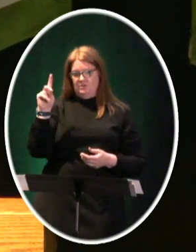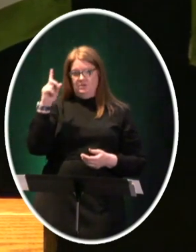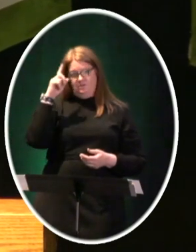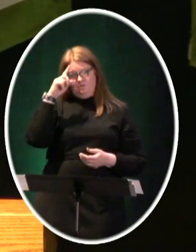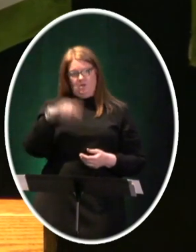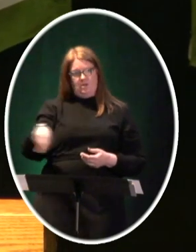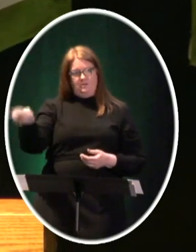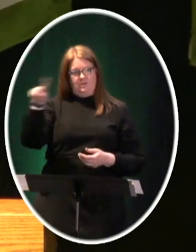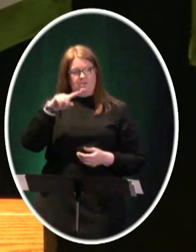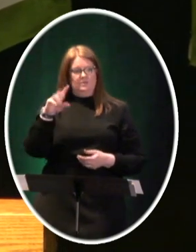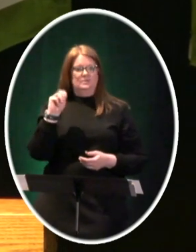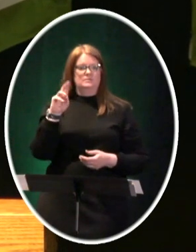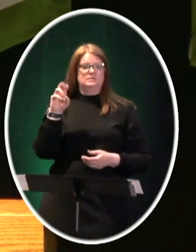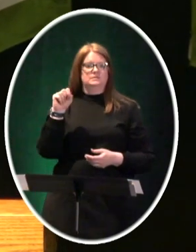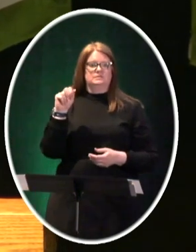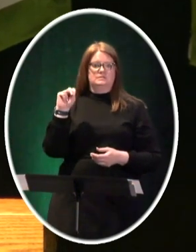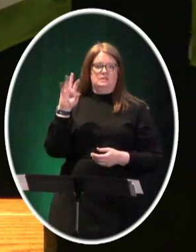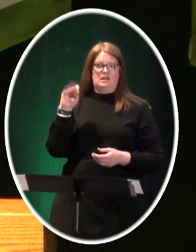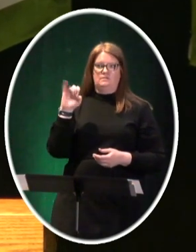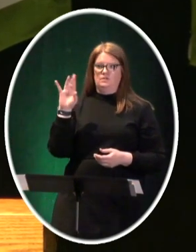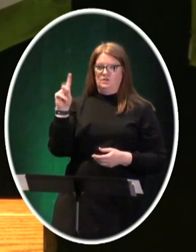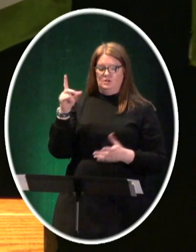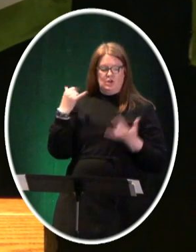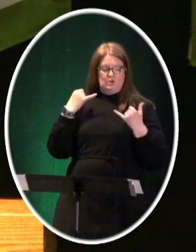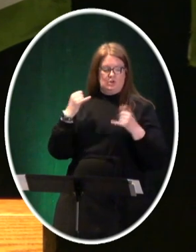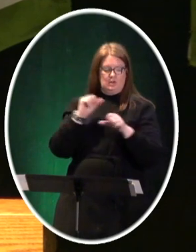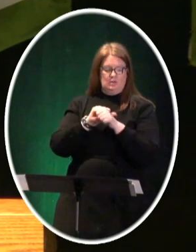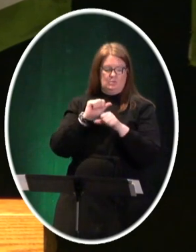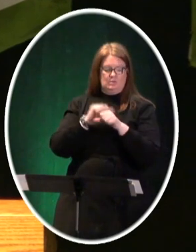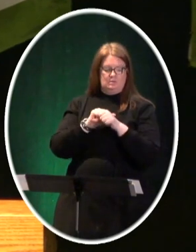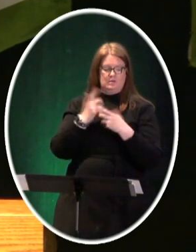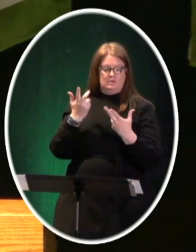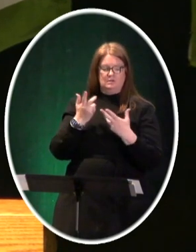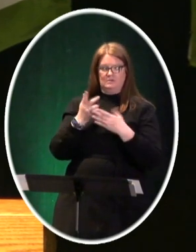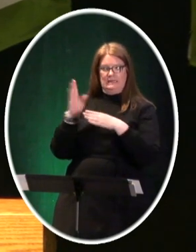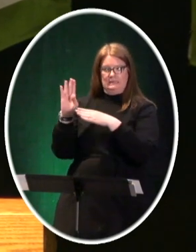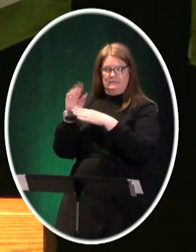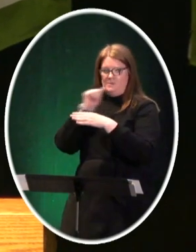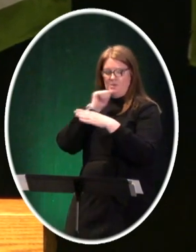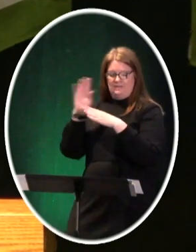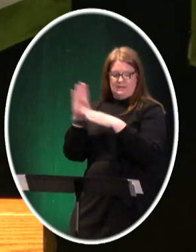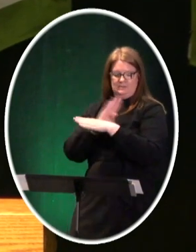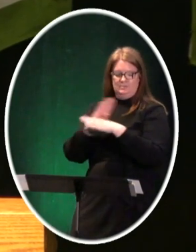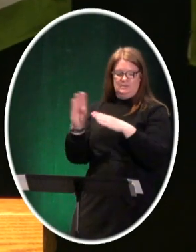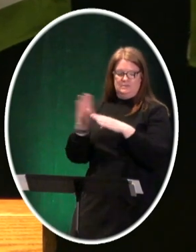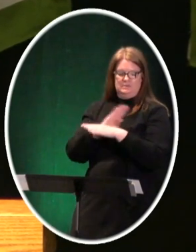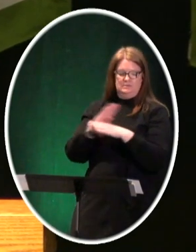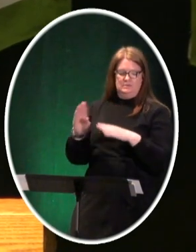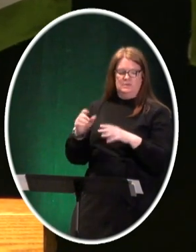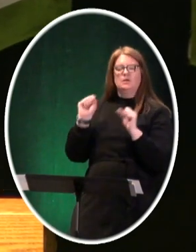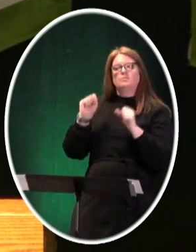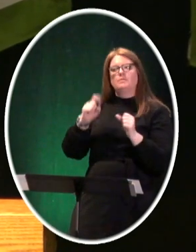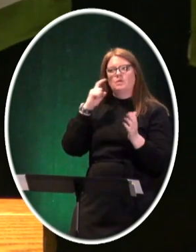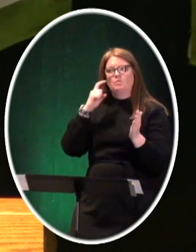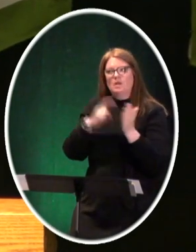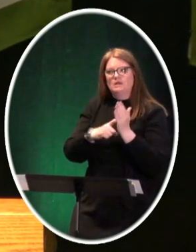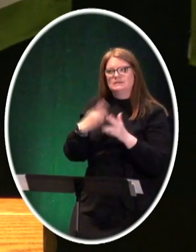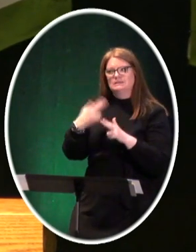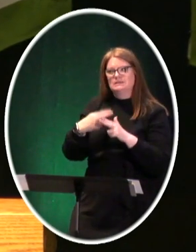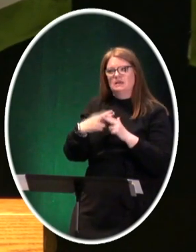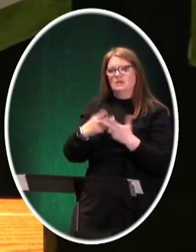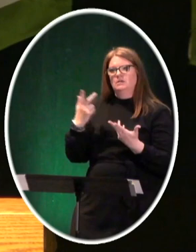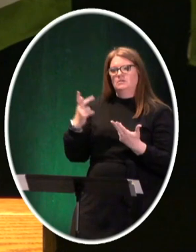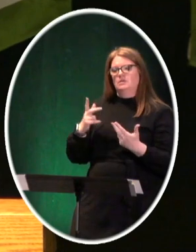today. Mr. Sanford currently works in the private sector, but you probably recognize his name from